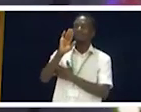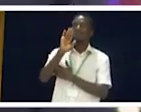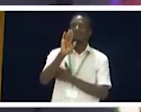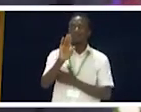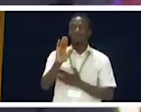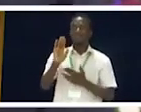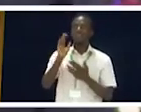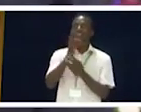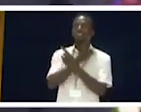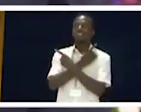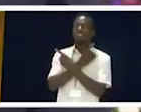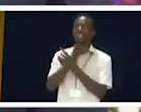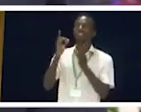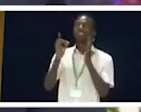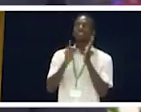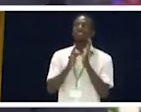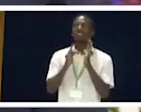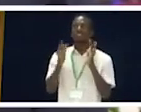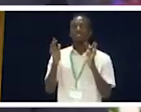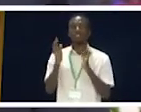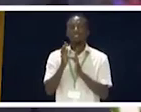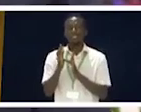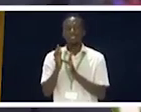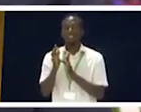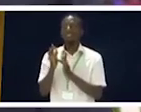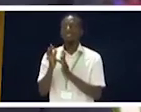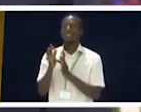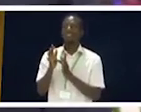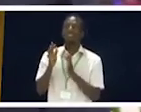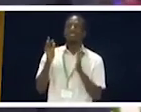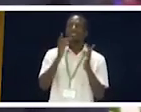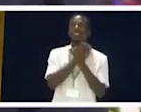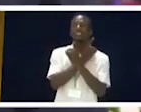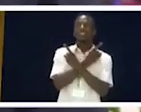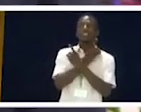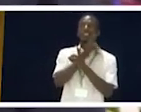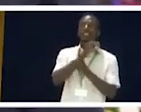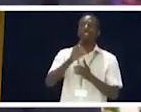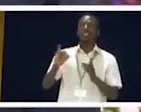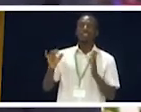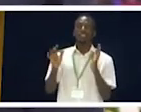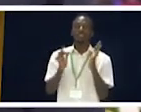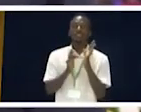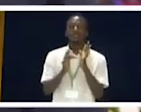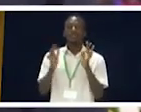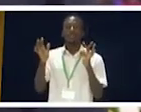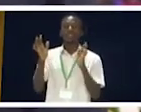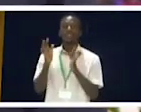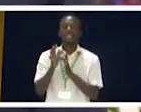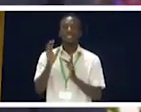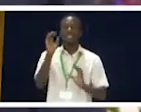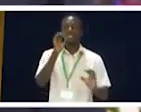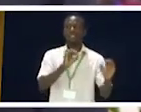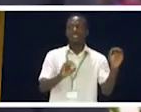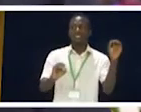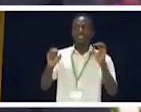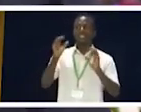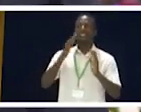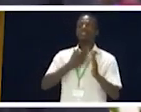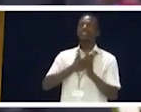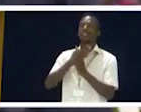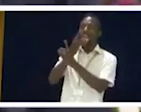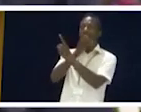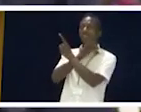are. Darling Jesus, darling Jesus. Oh, my darling